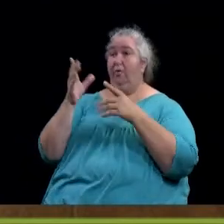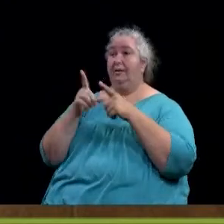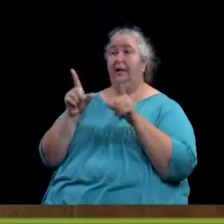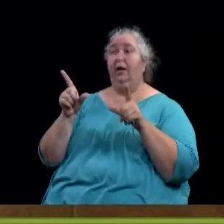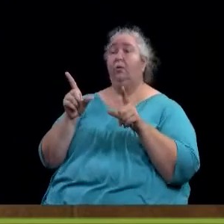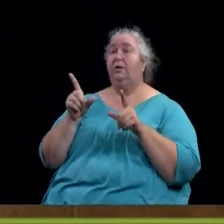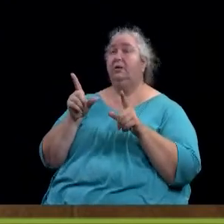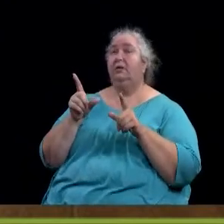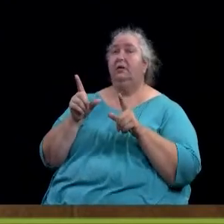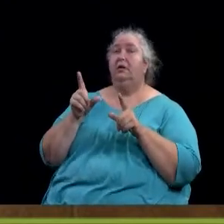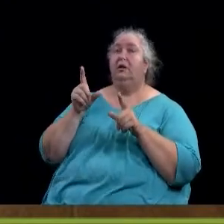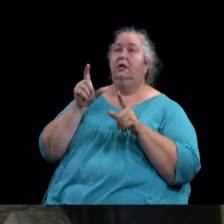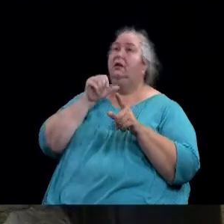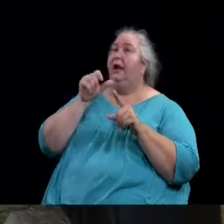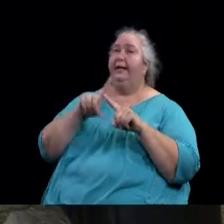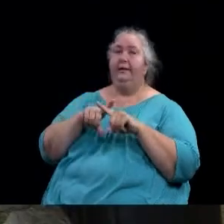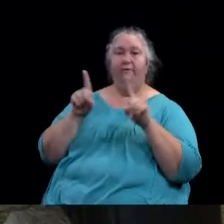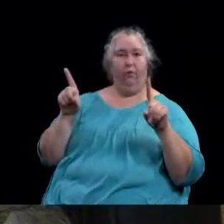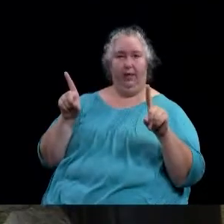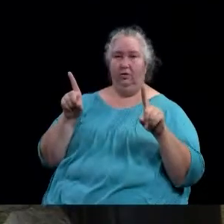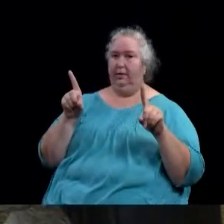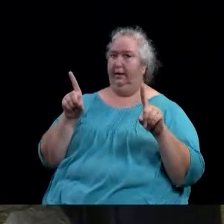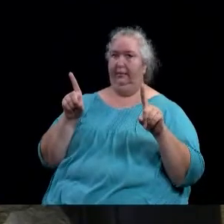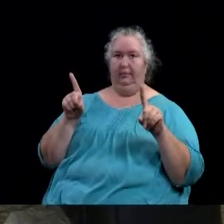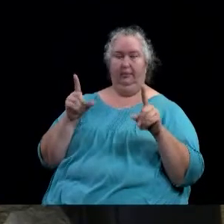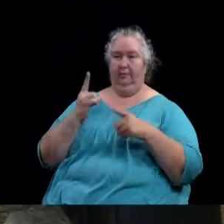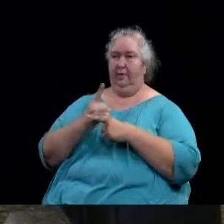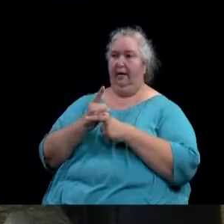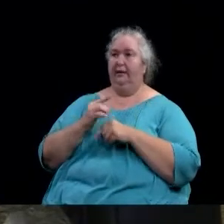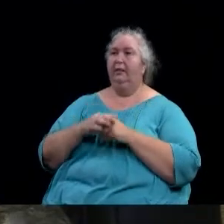correct? That's correct. It's based on the type of system.